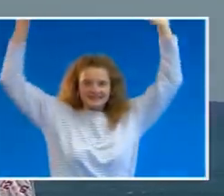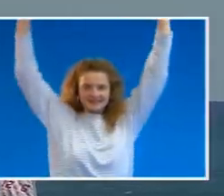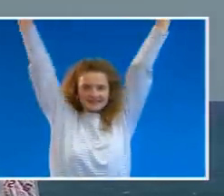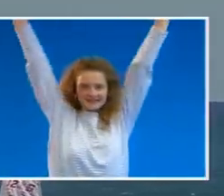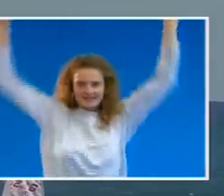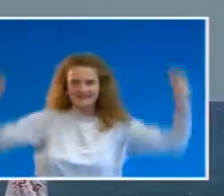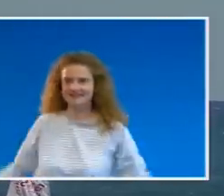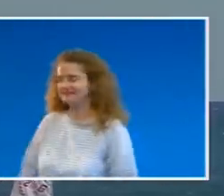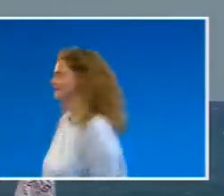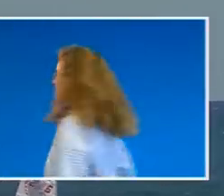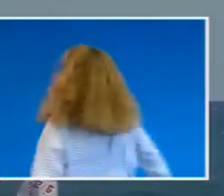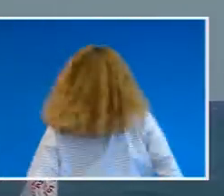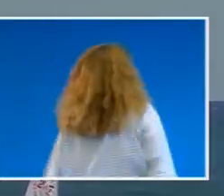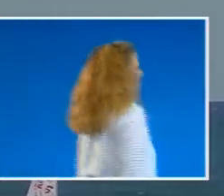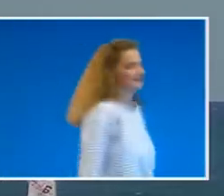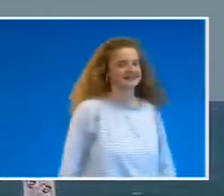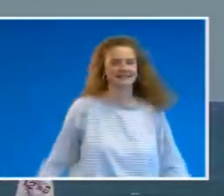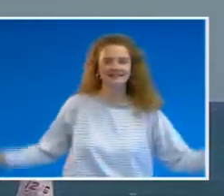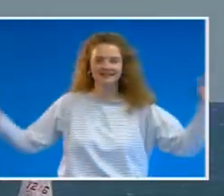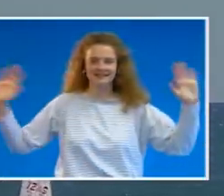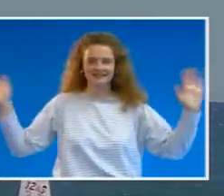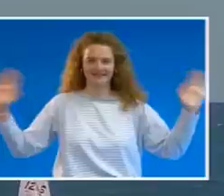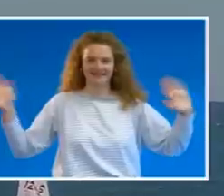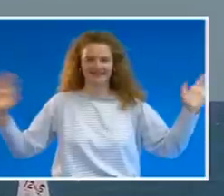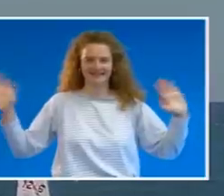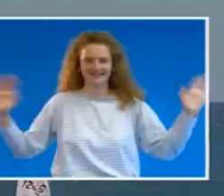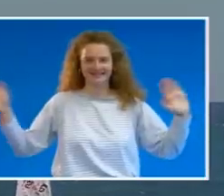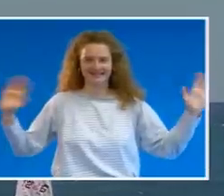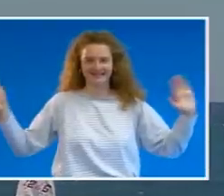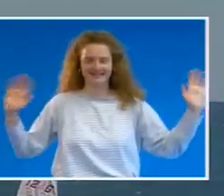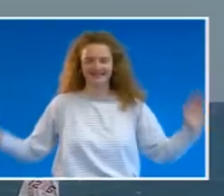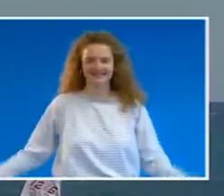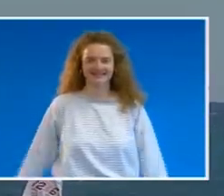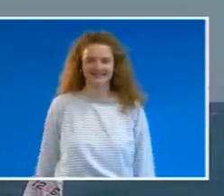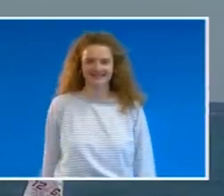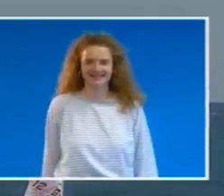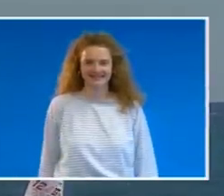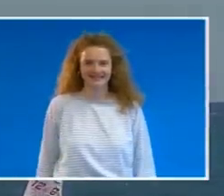and reach up high. Turn around and wave goodbye, wave goodbye.